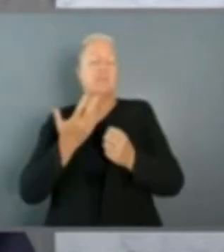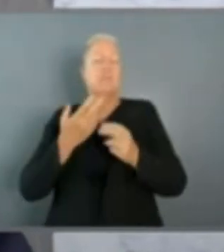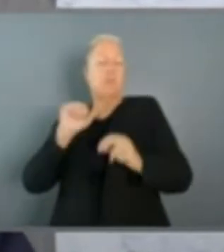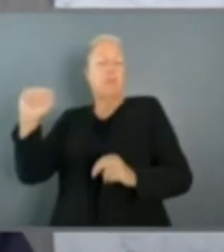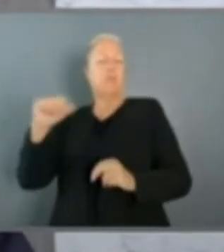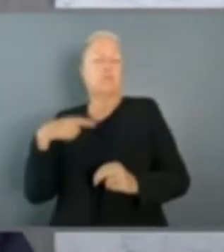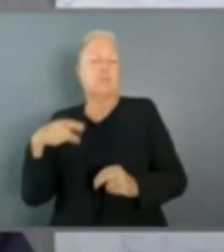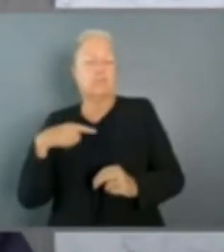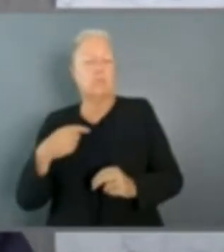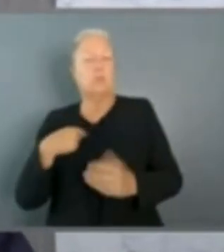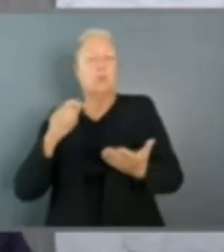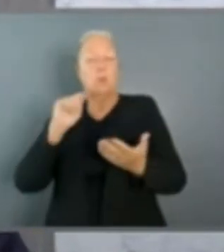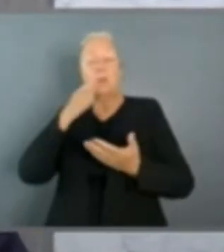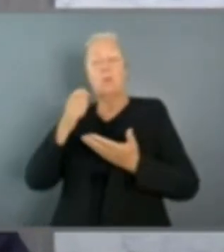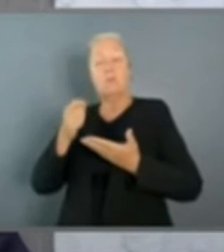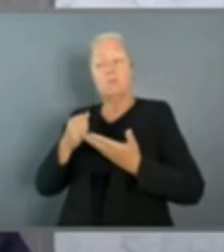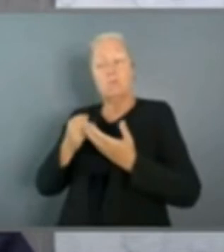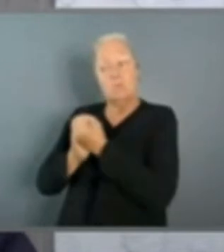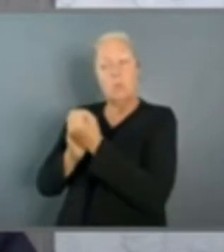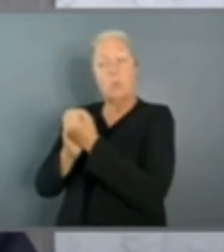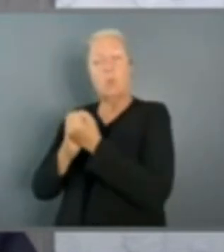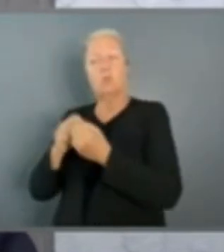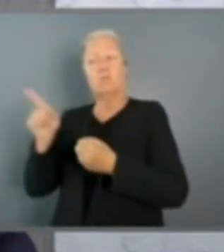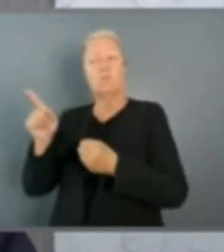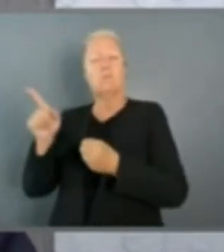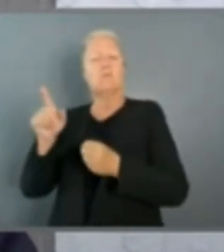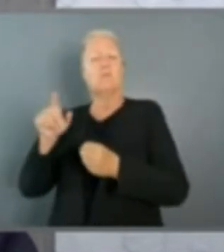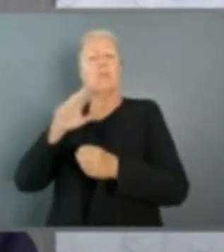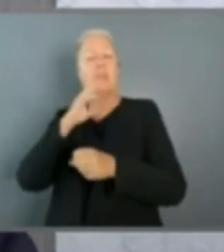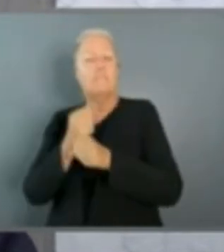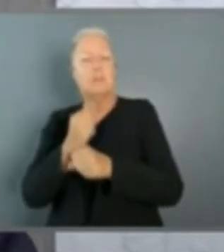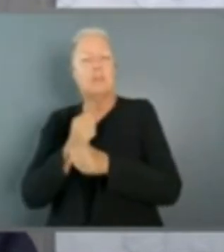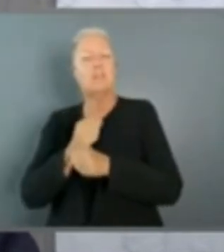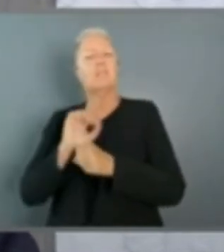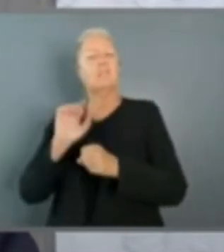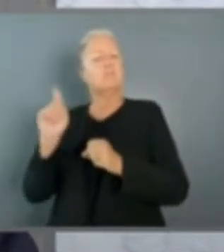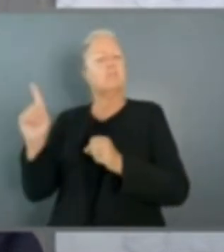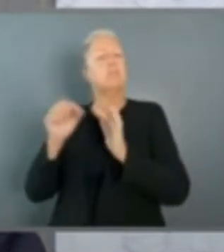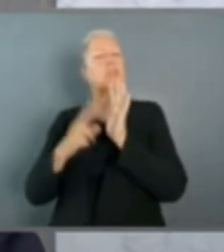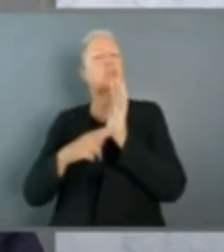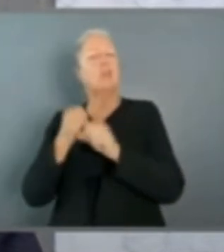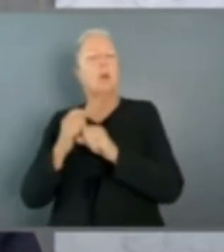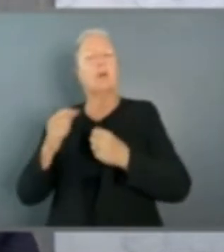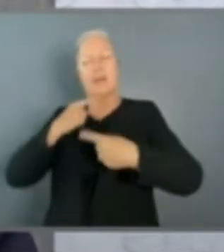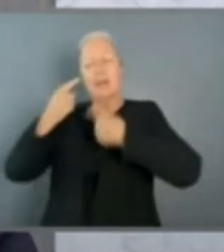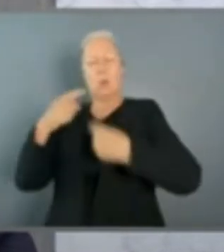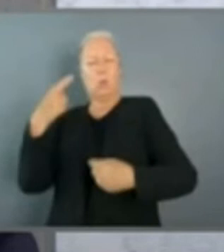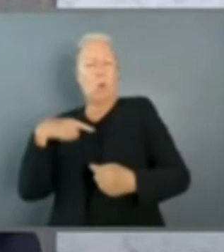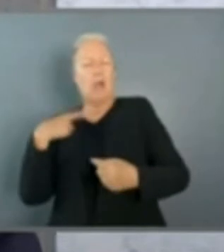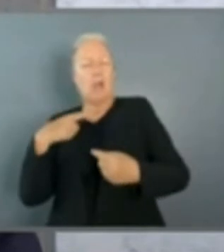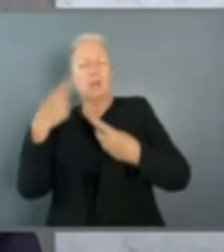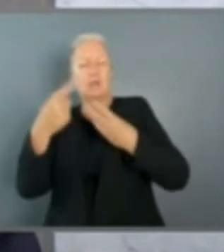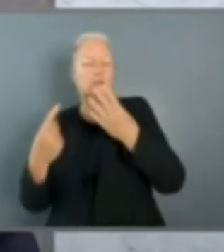seek to support the Papua New Guinean government in addressing those issues. In terms of the AstraZeneca vaccine, Professor Kelly